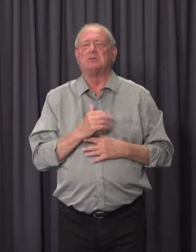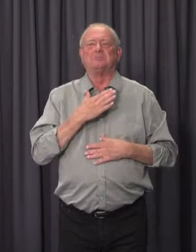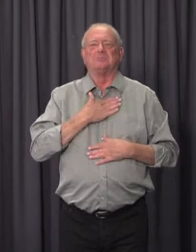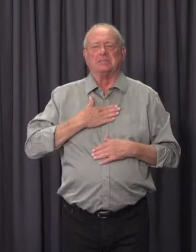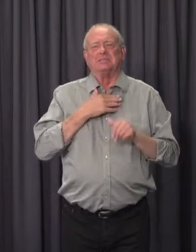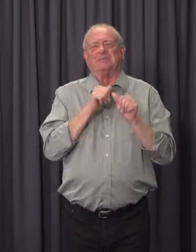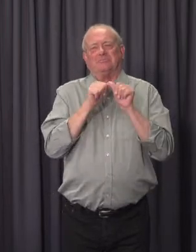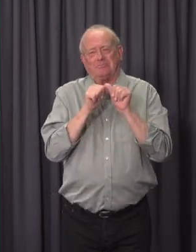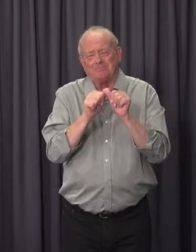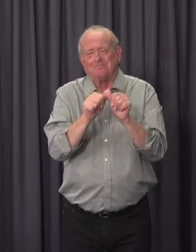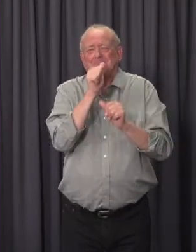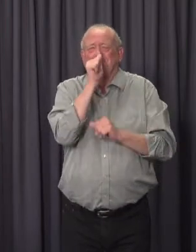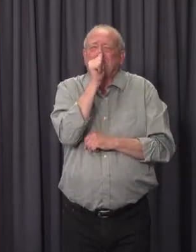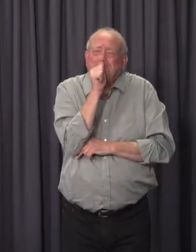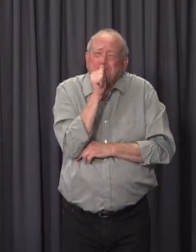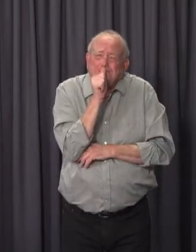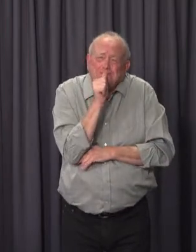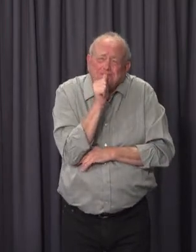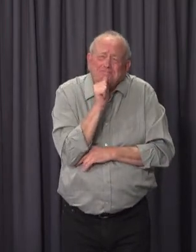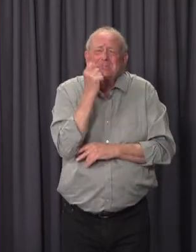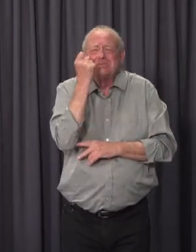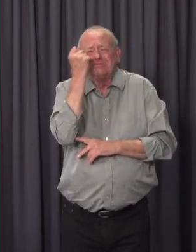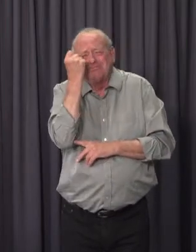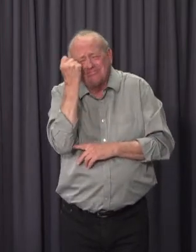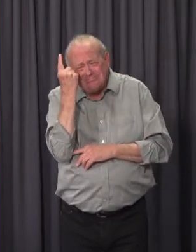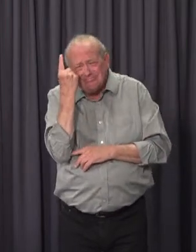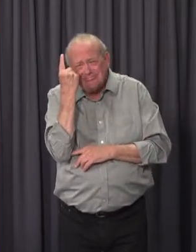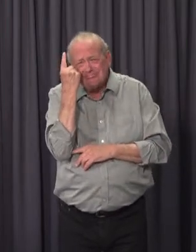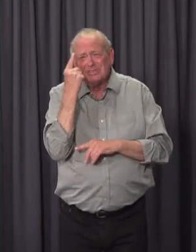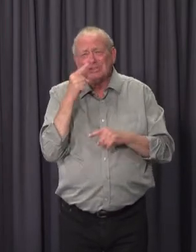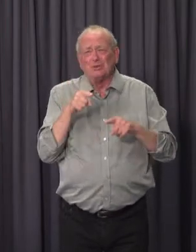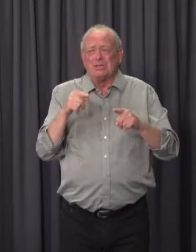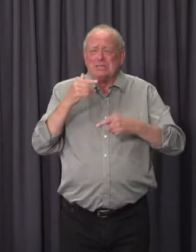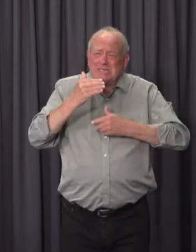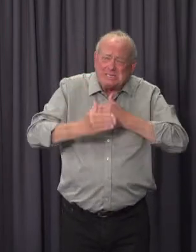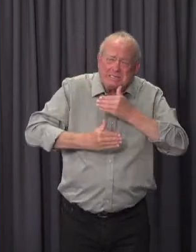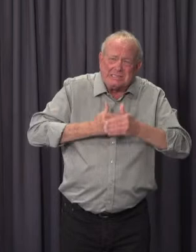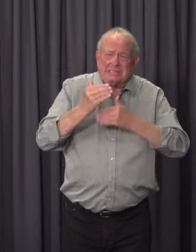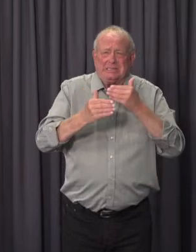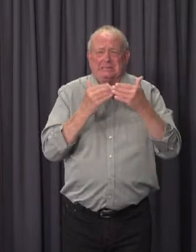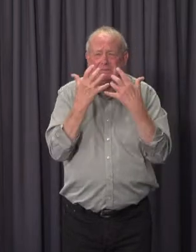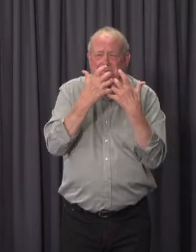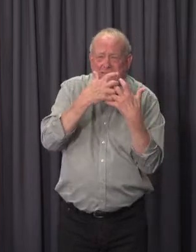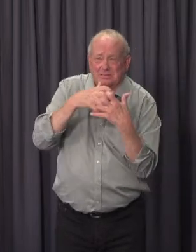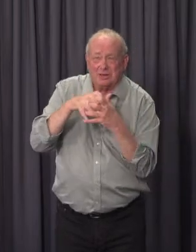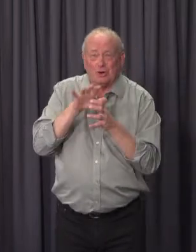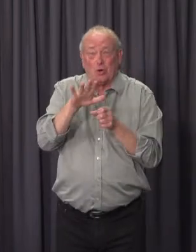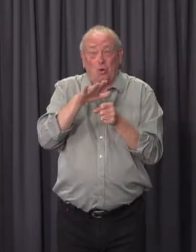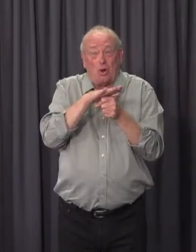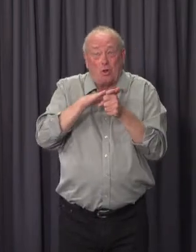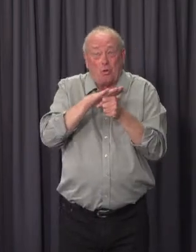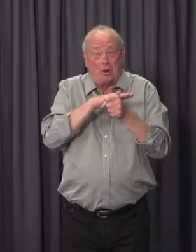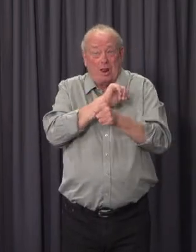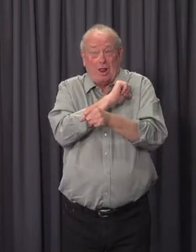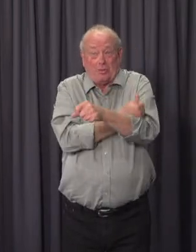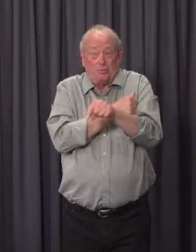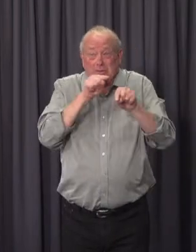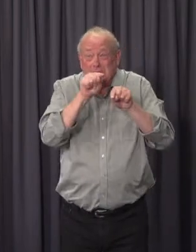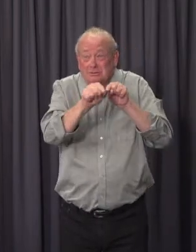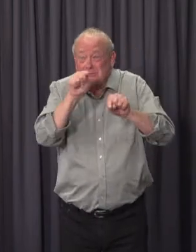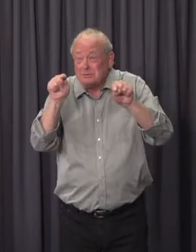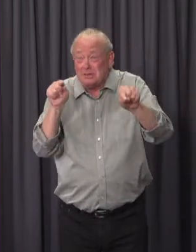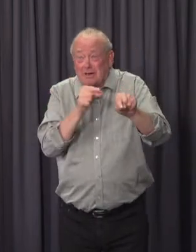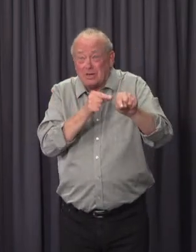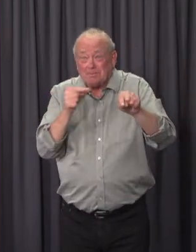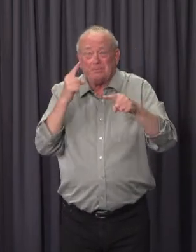have shown throughout this emergency. Firefighters and local authorities are working hard to ensure that you can safely return home as soon as